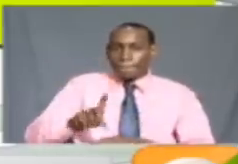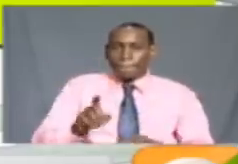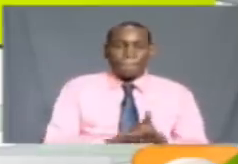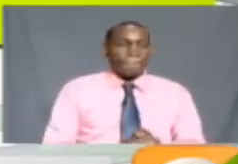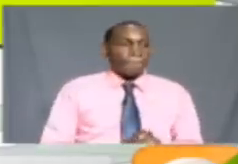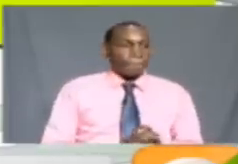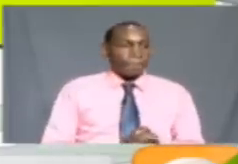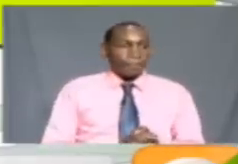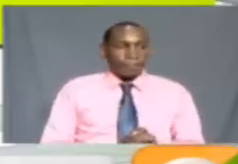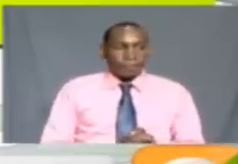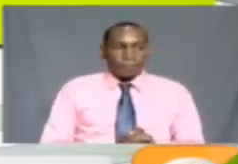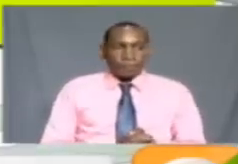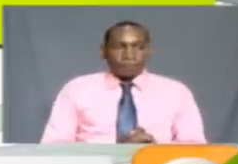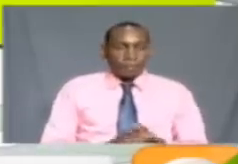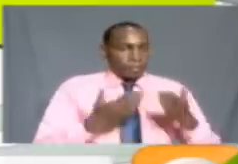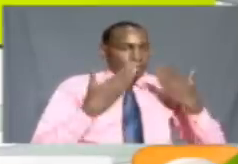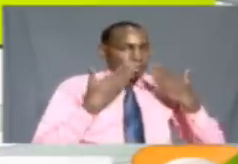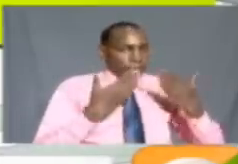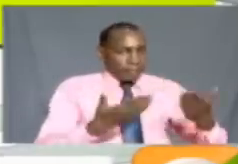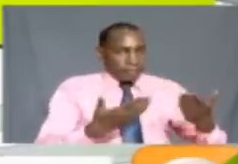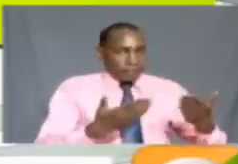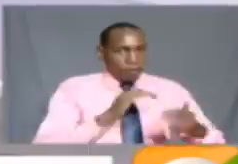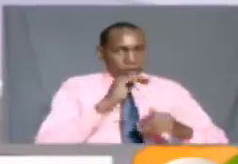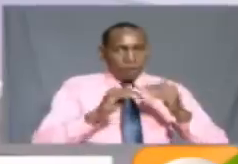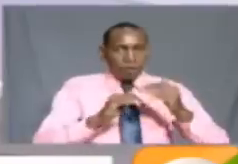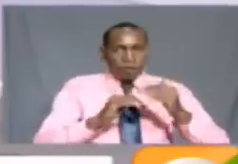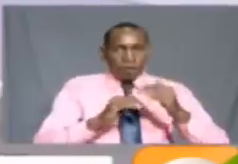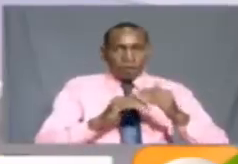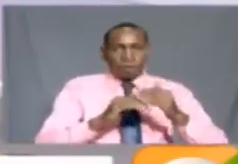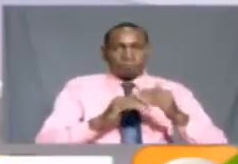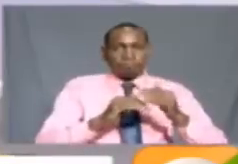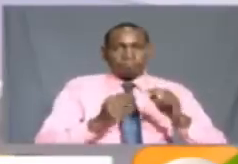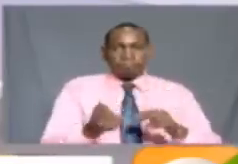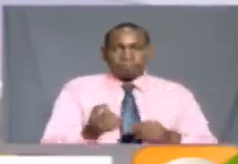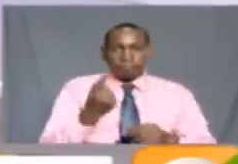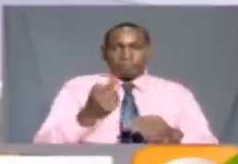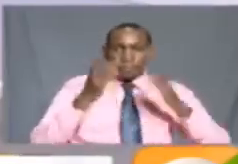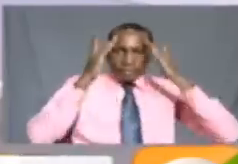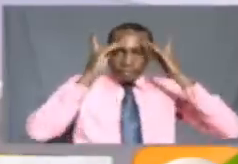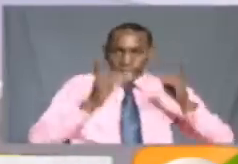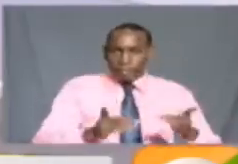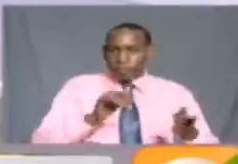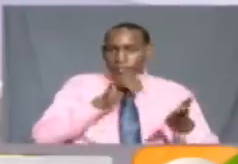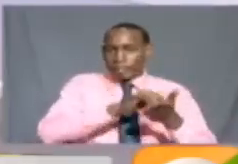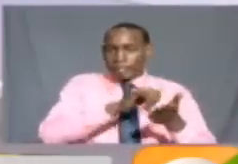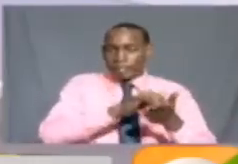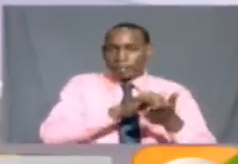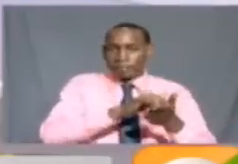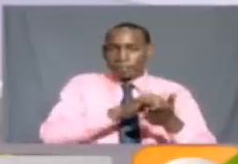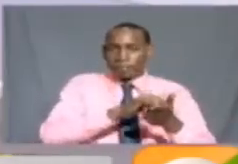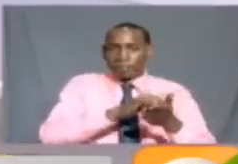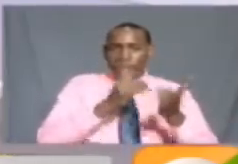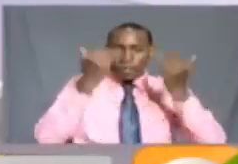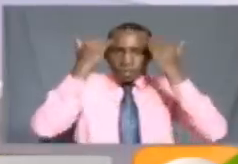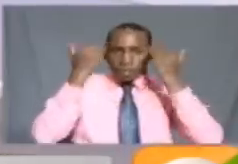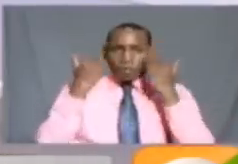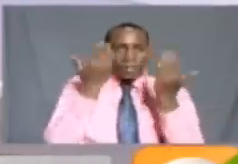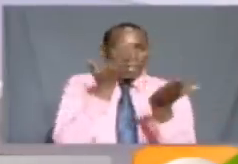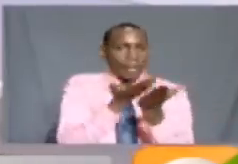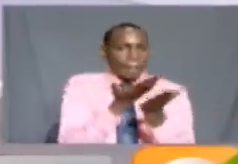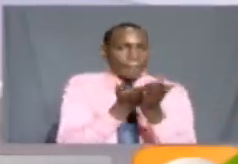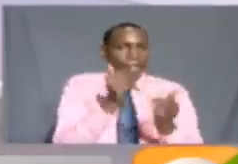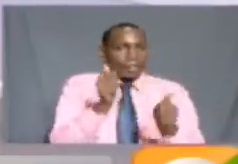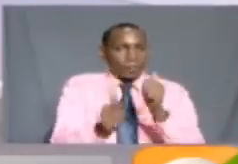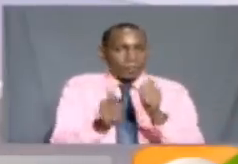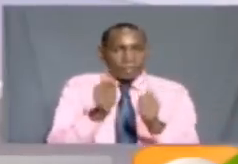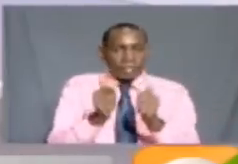Okay, thank you. This whole debate stemmed from a ruling of the Court of Appeal, which was